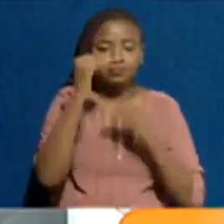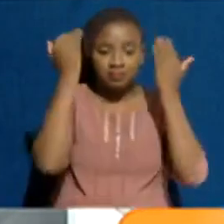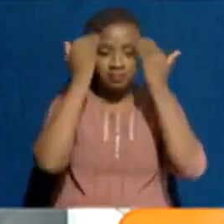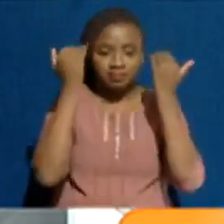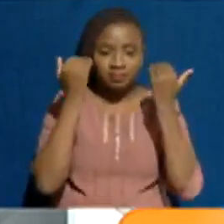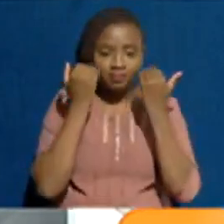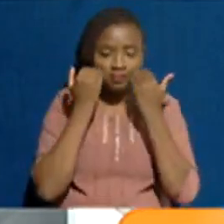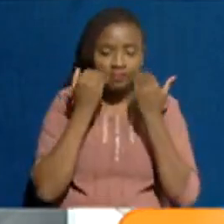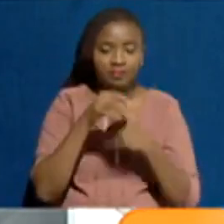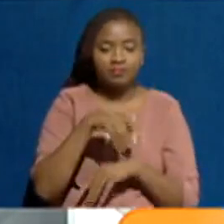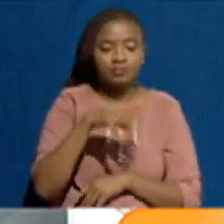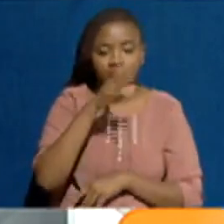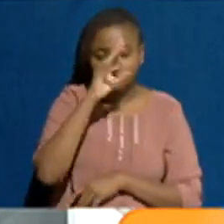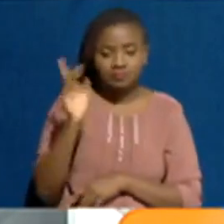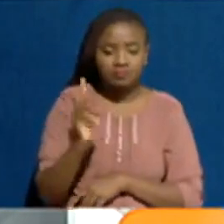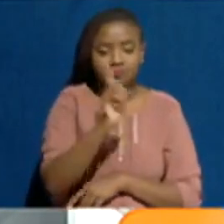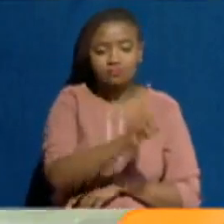Kirui now reports.